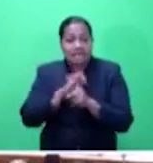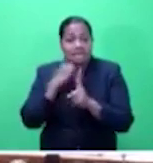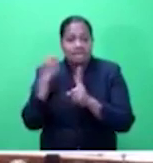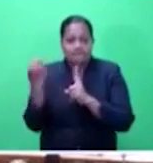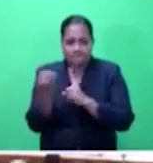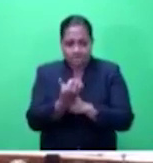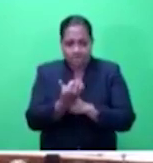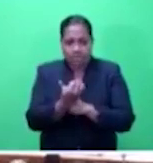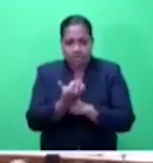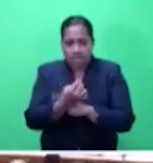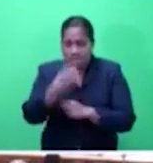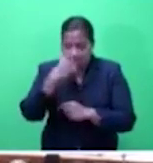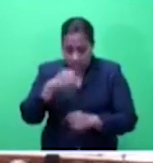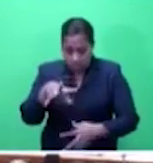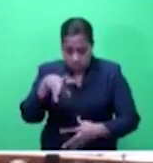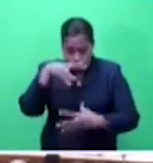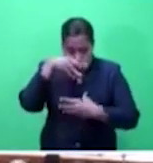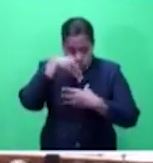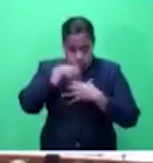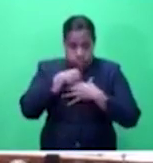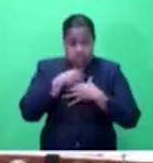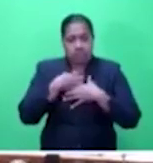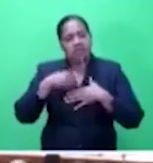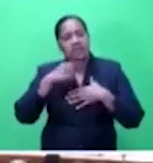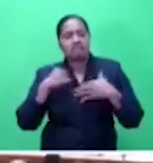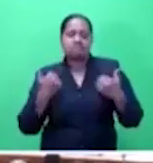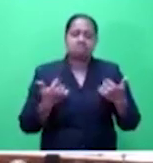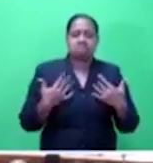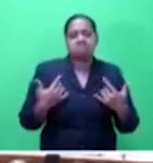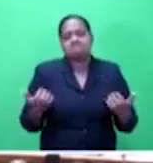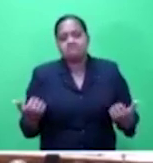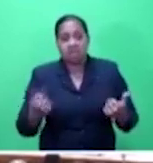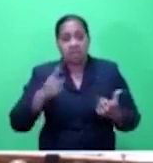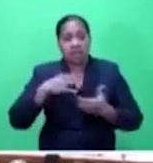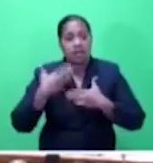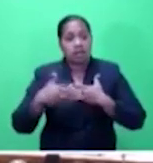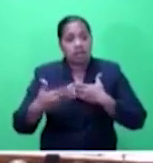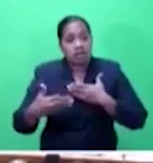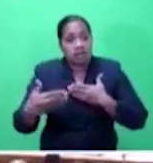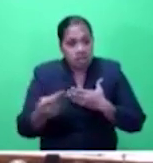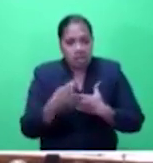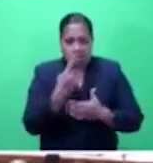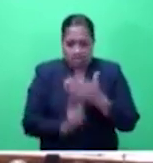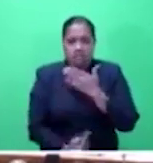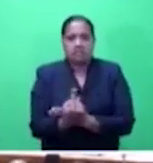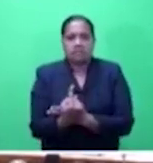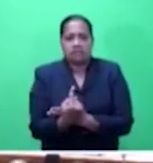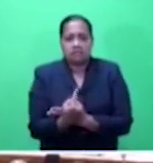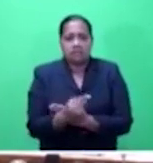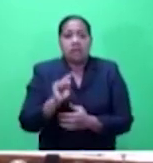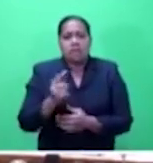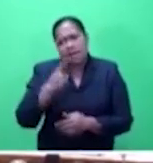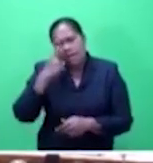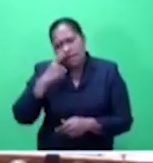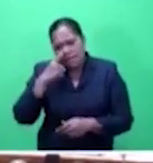young and healthy people until they infect a more vulnerable member of society. It spikes as people go about their